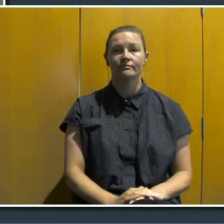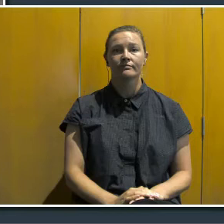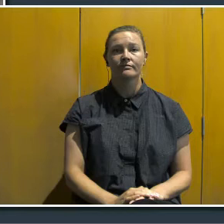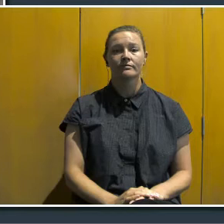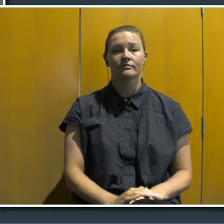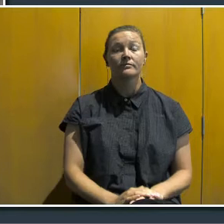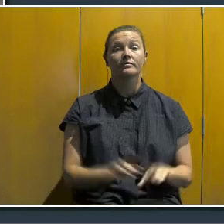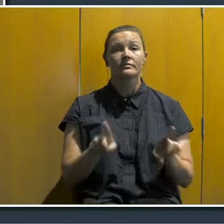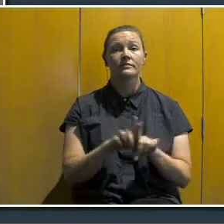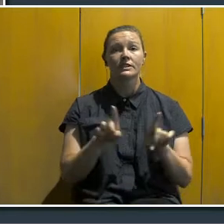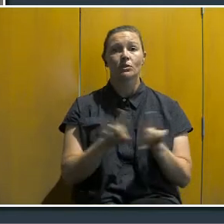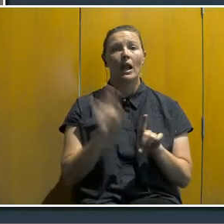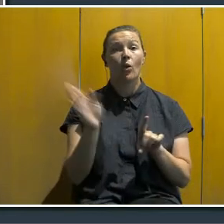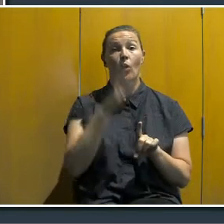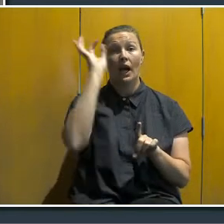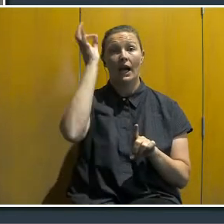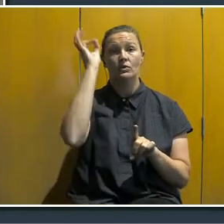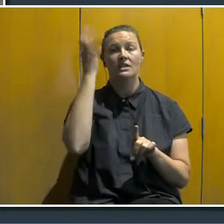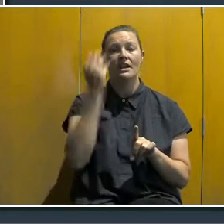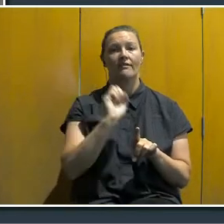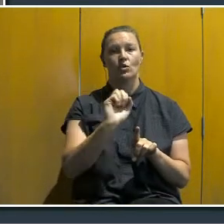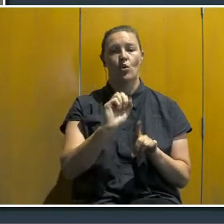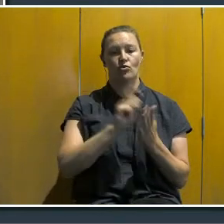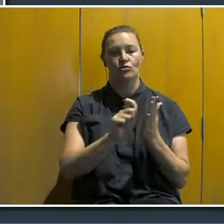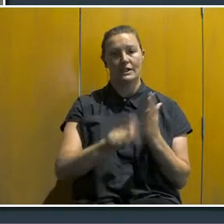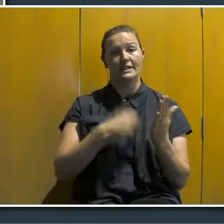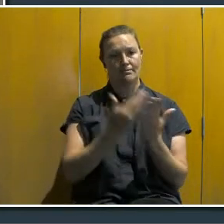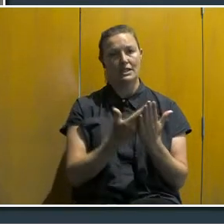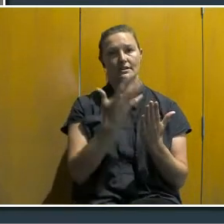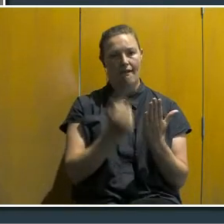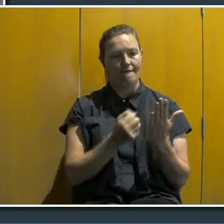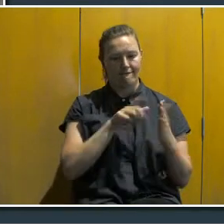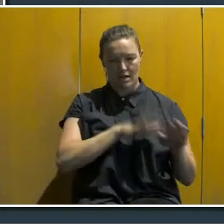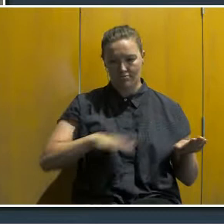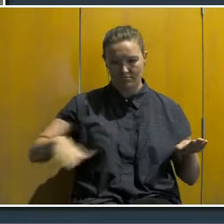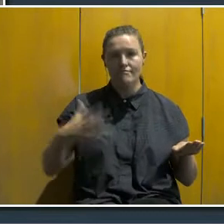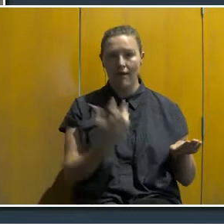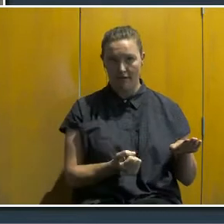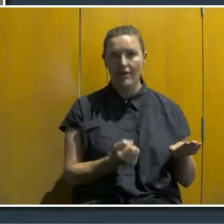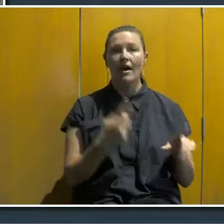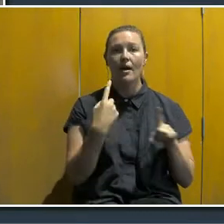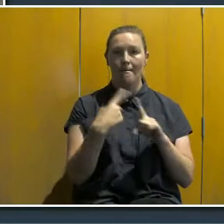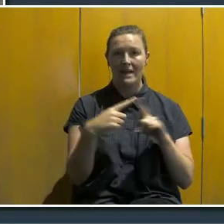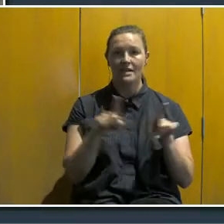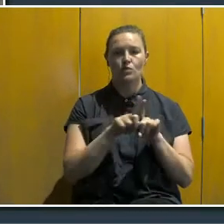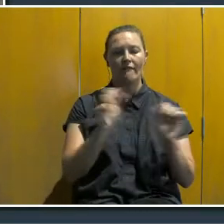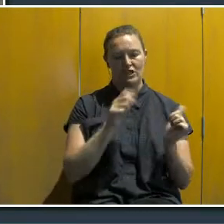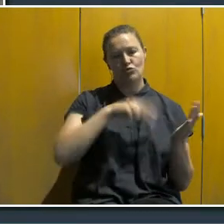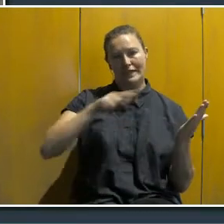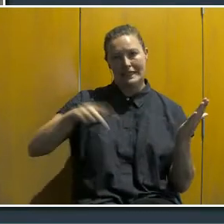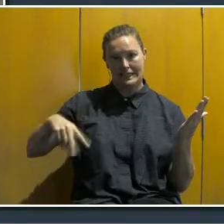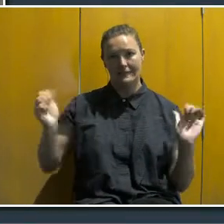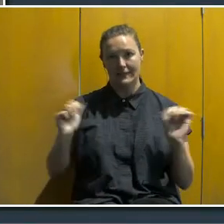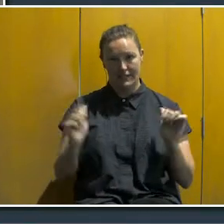And just so you know, all the councillors do have your written submission on hand and will of course have already read that as